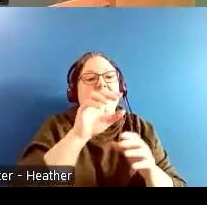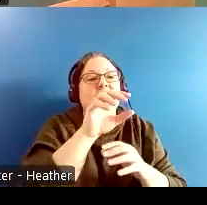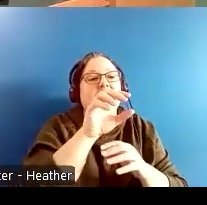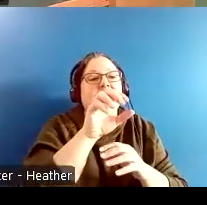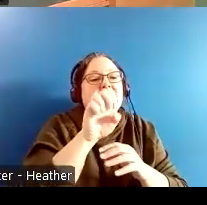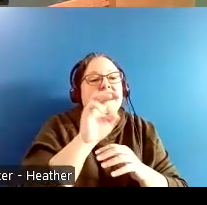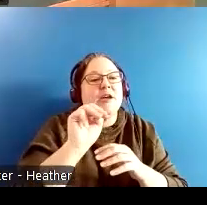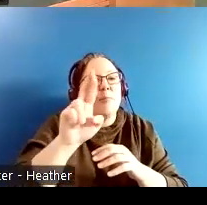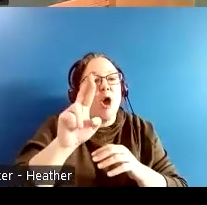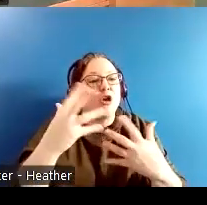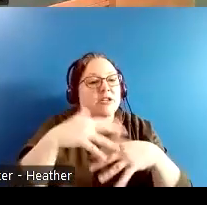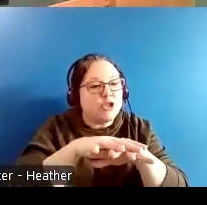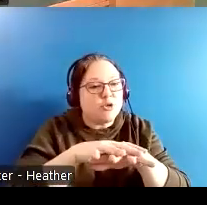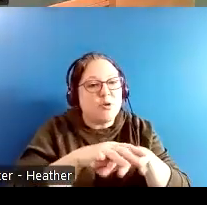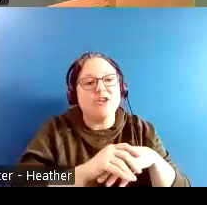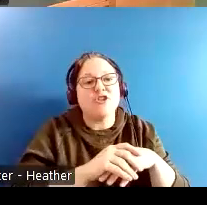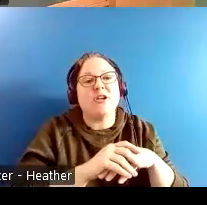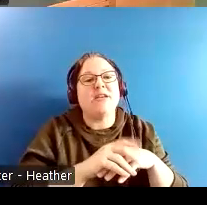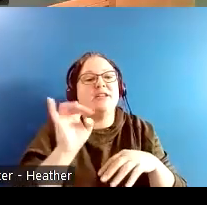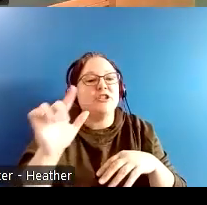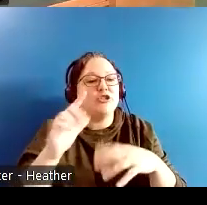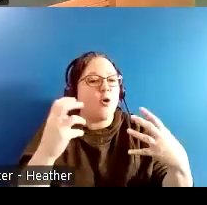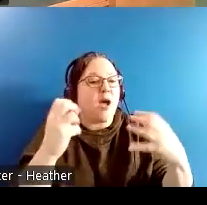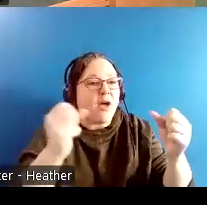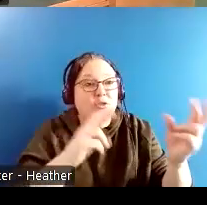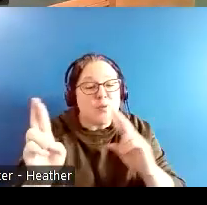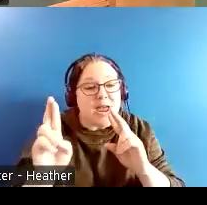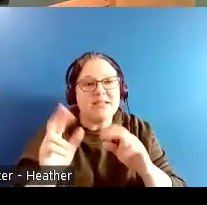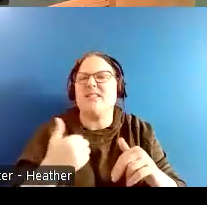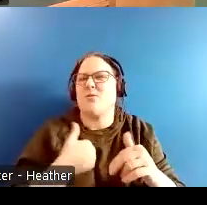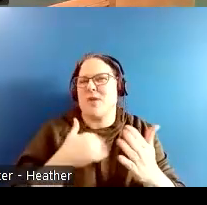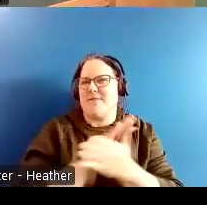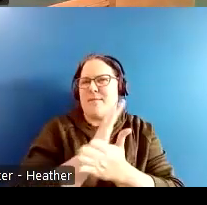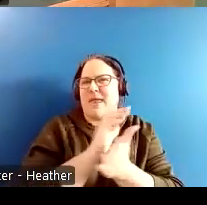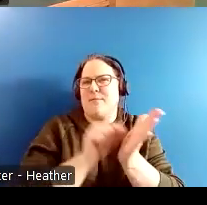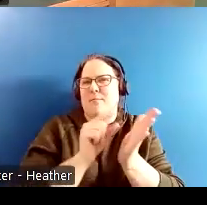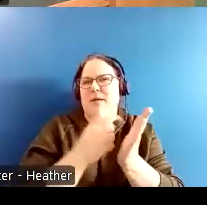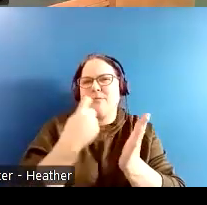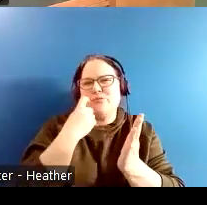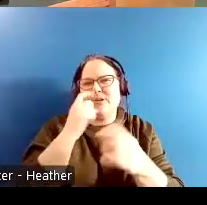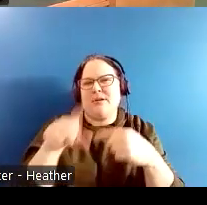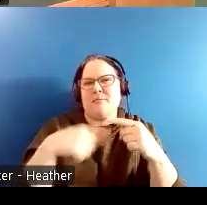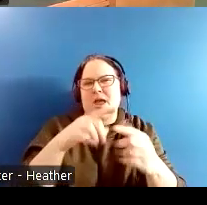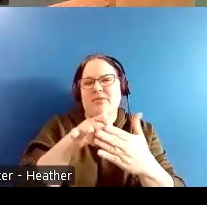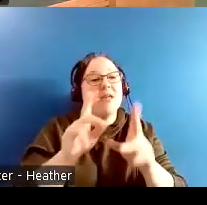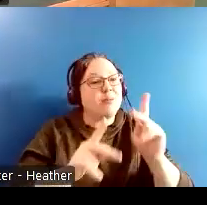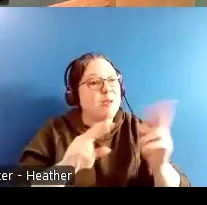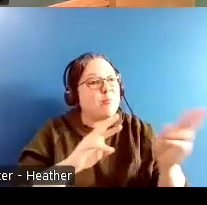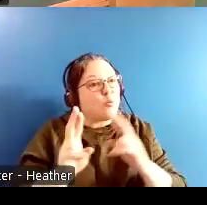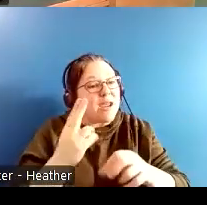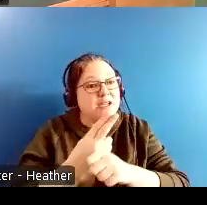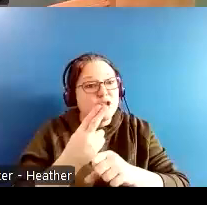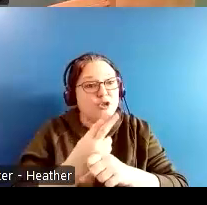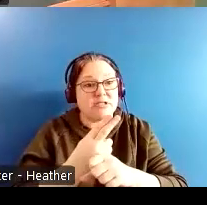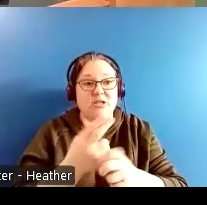about digital health readiness. We have a paper recently published on that too, that people are ready to use these, that they not only have